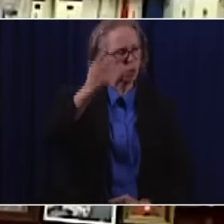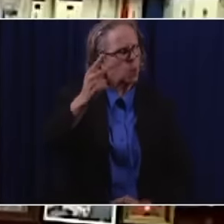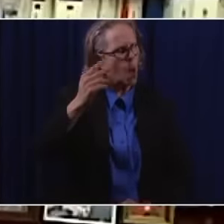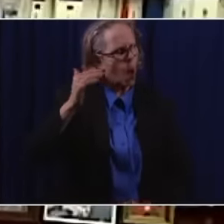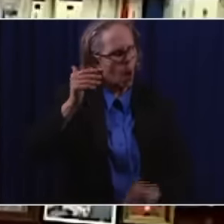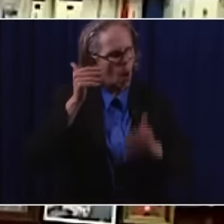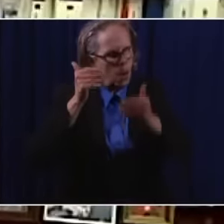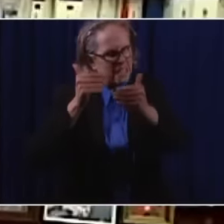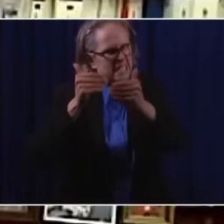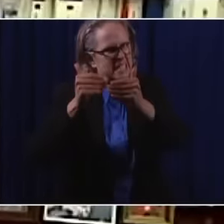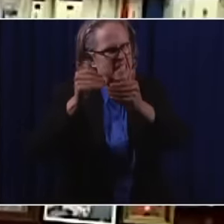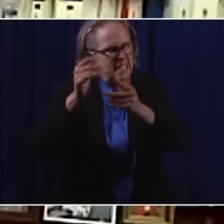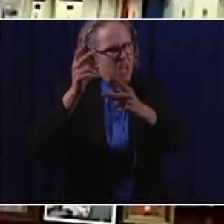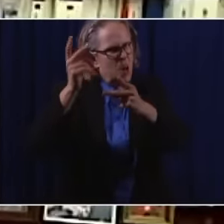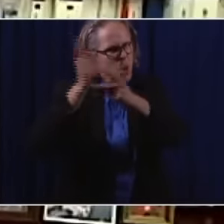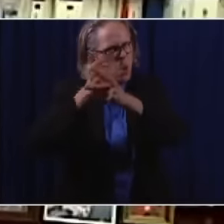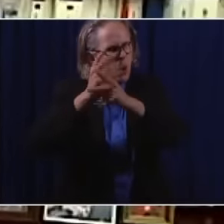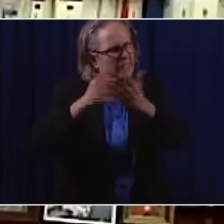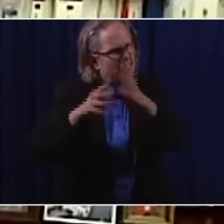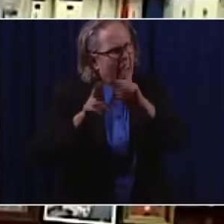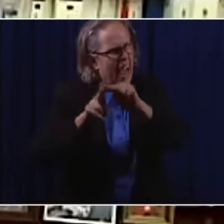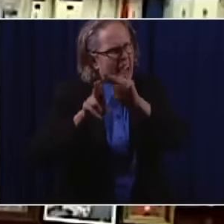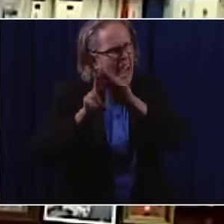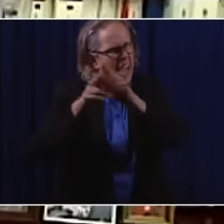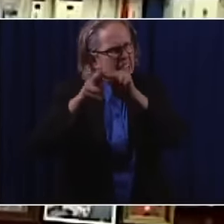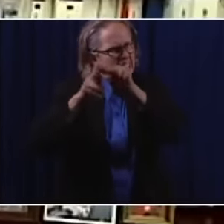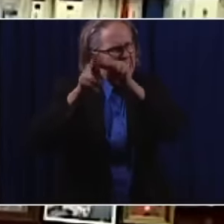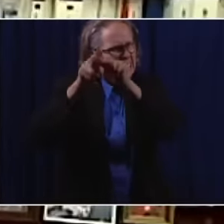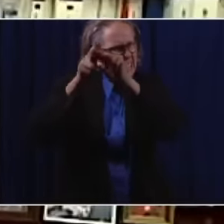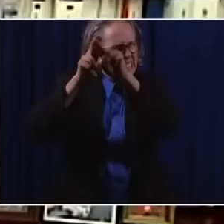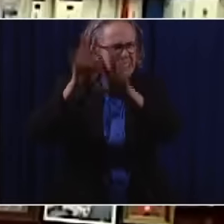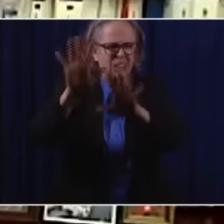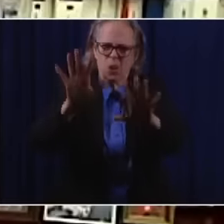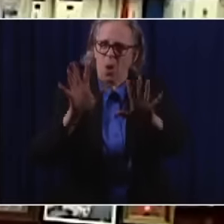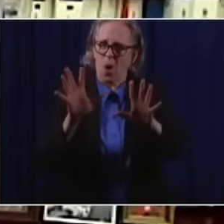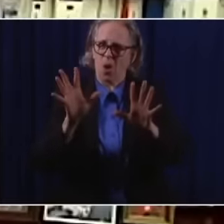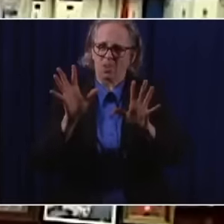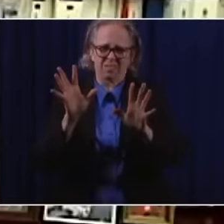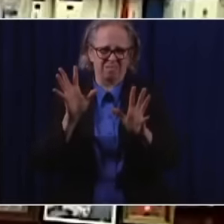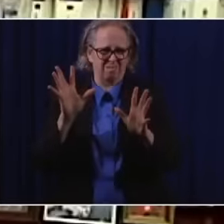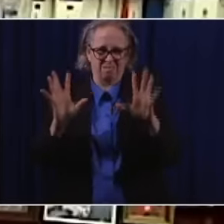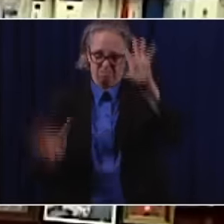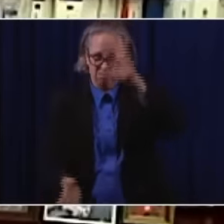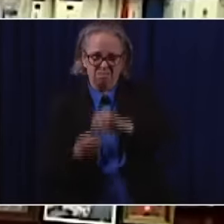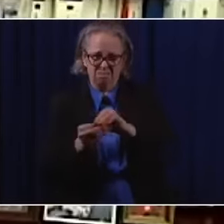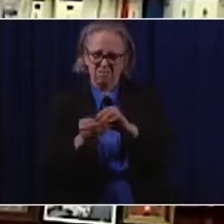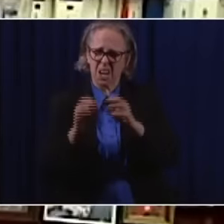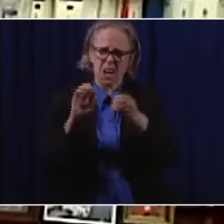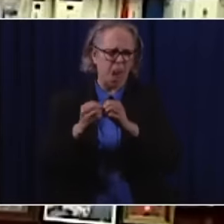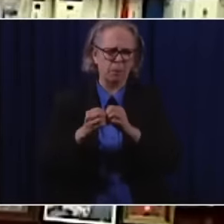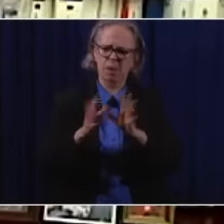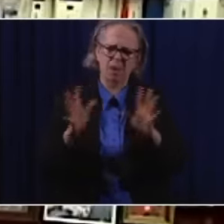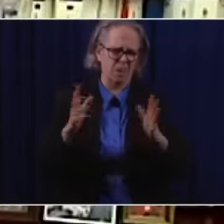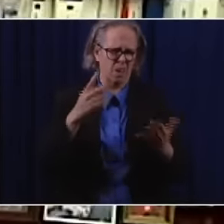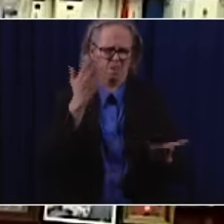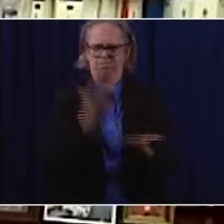about two and a half months. So the total number is certainly higher than we've had at any time during the pandemic. But I think what's really important is to talk